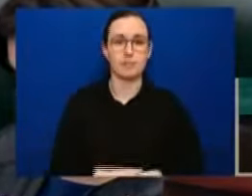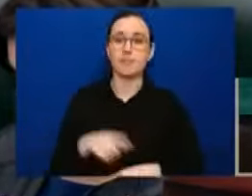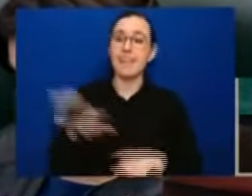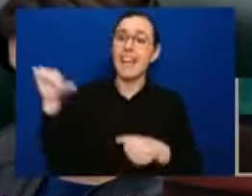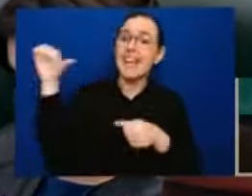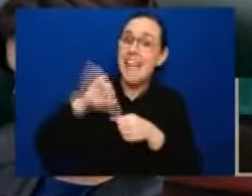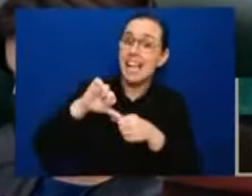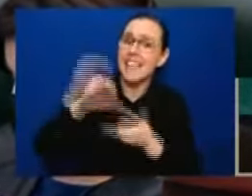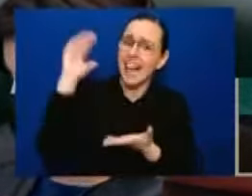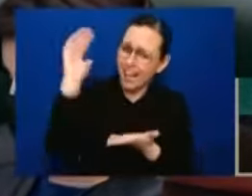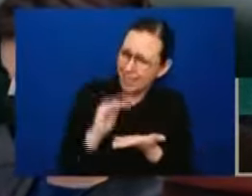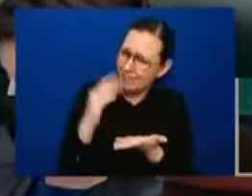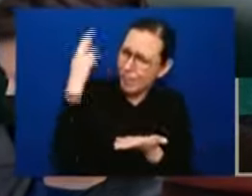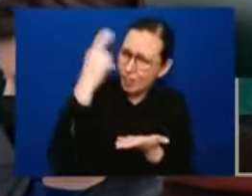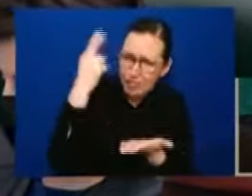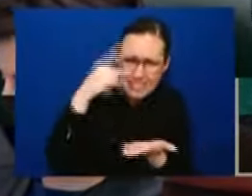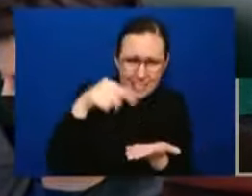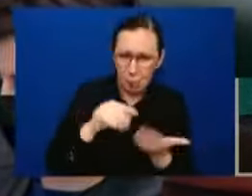tax.